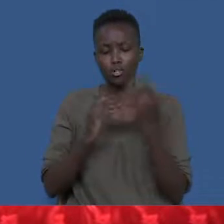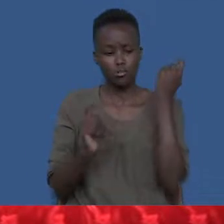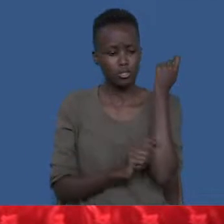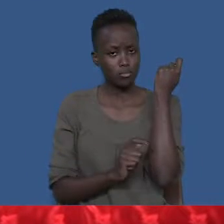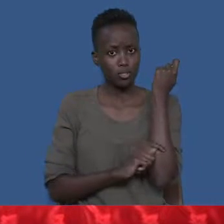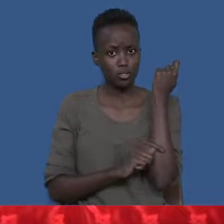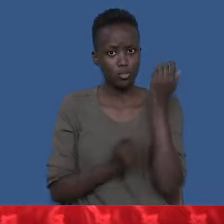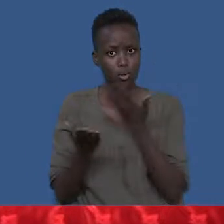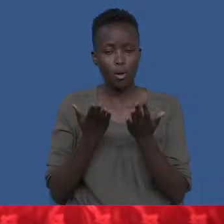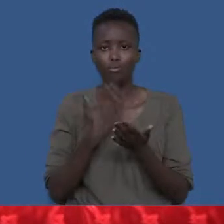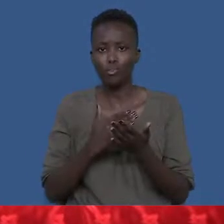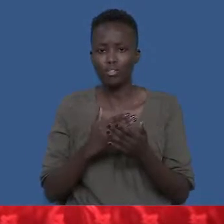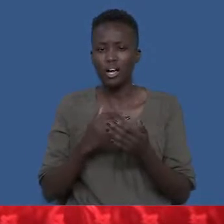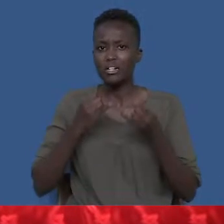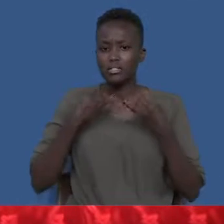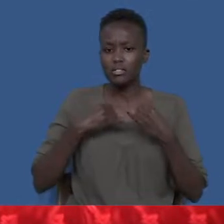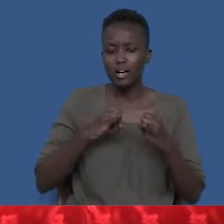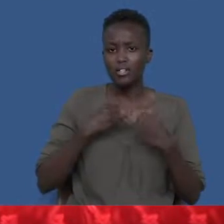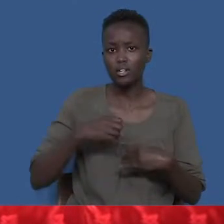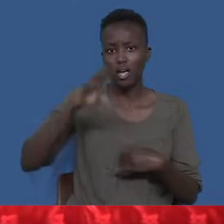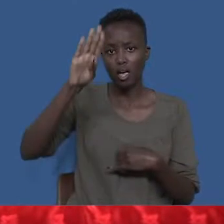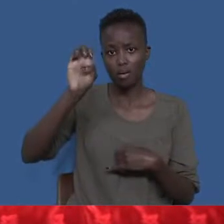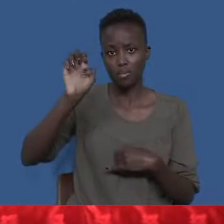Lord in whatever way. Today,